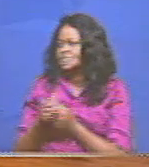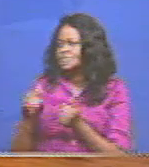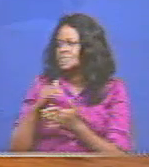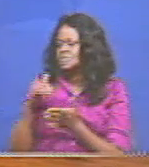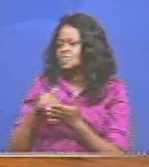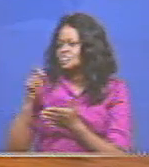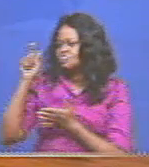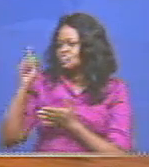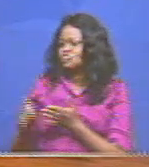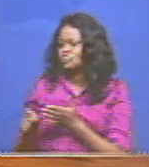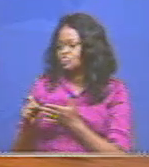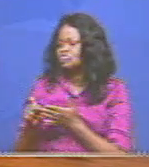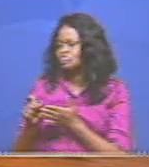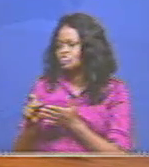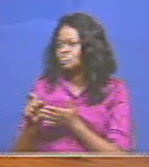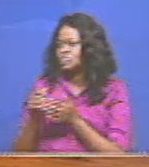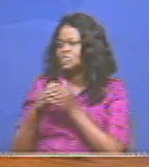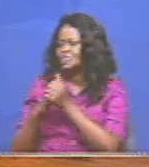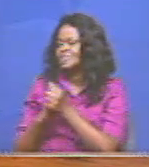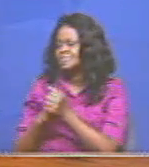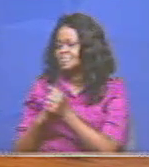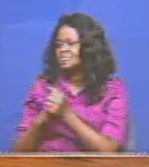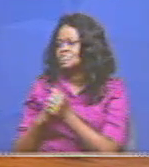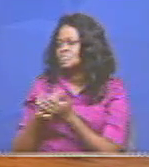tilted mm-hmm. when Moi came